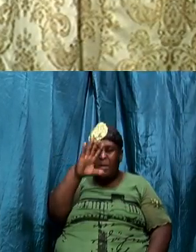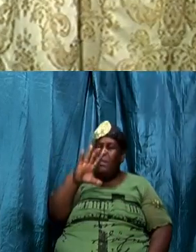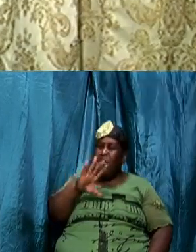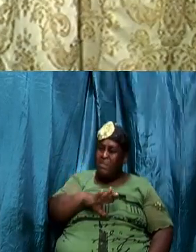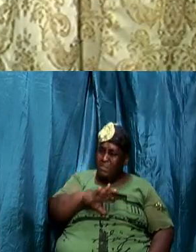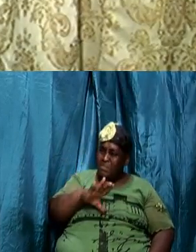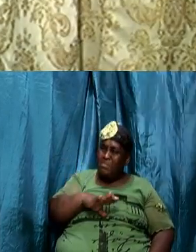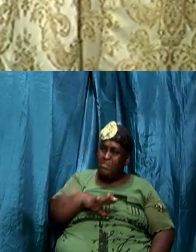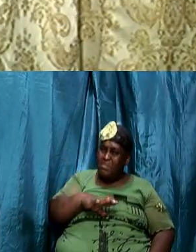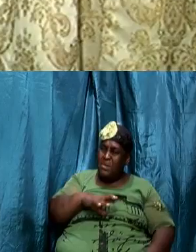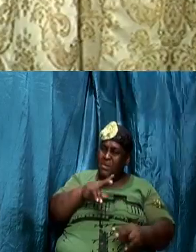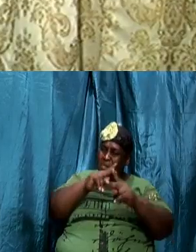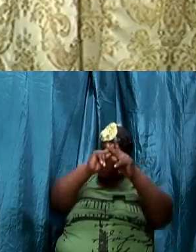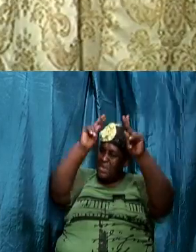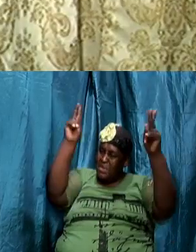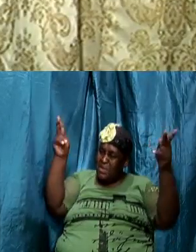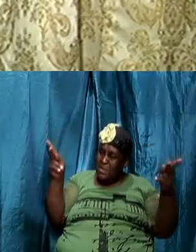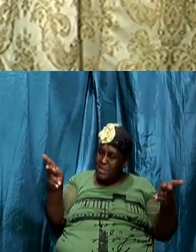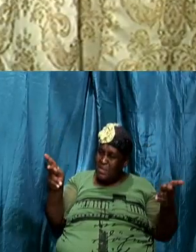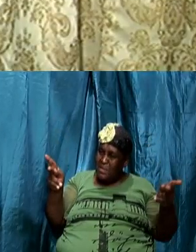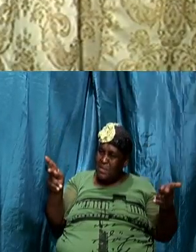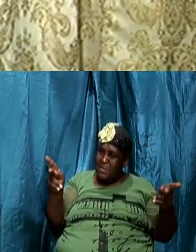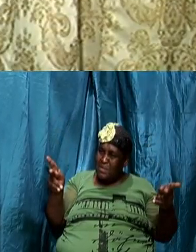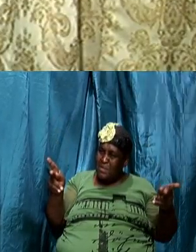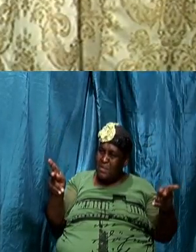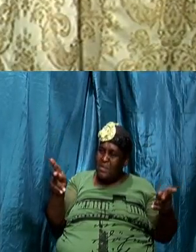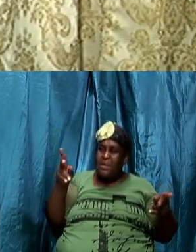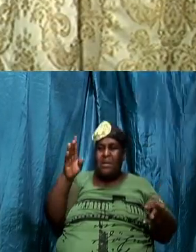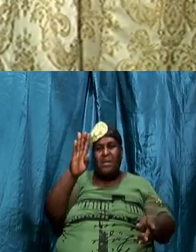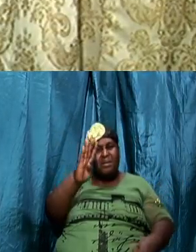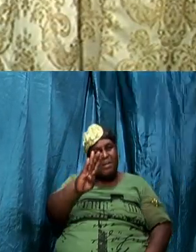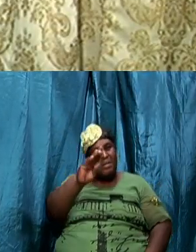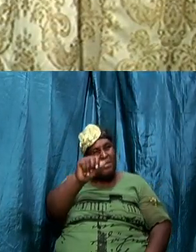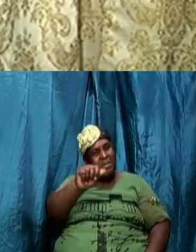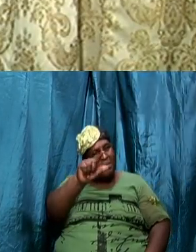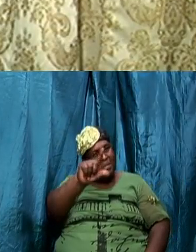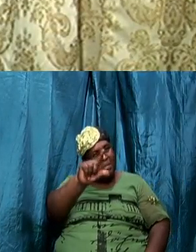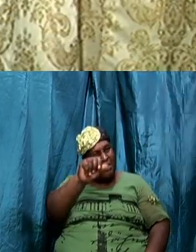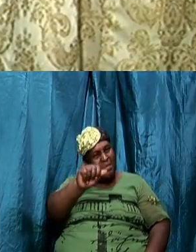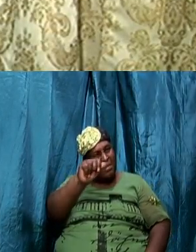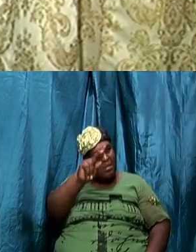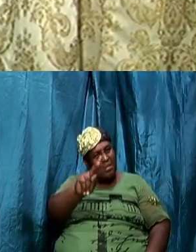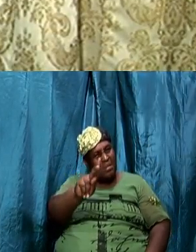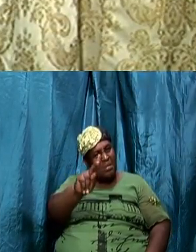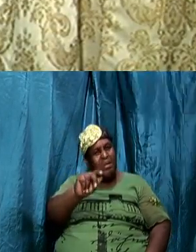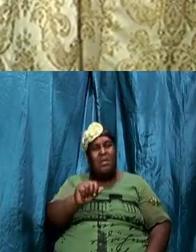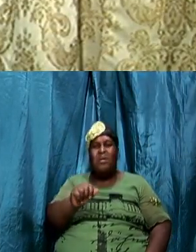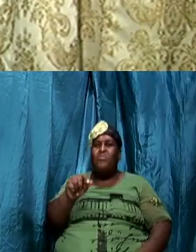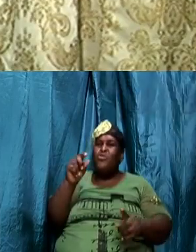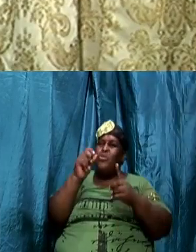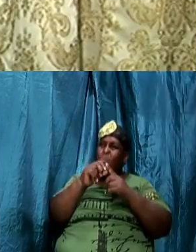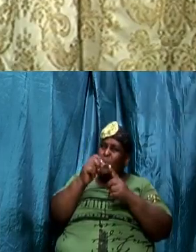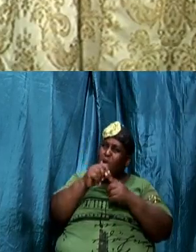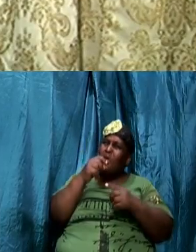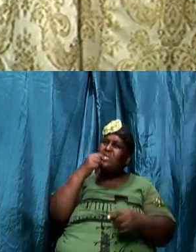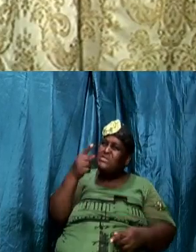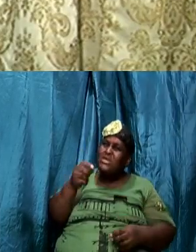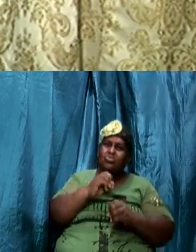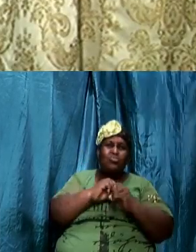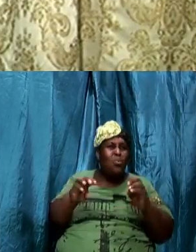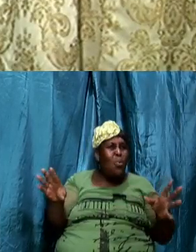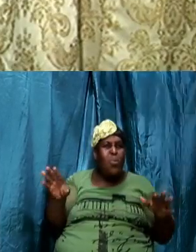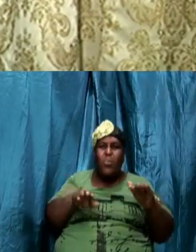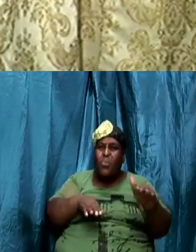the palace of Balak, you know? Something that can't walk with them. But the word said, don't walk with them, don't